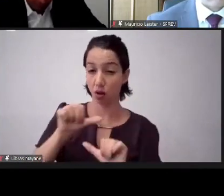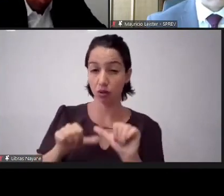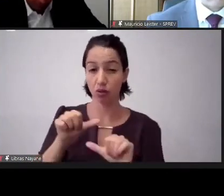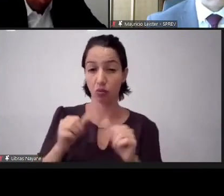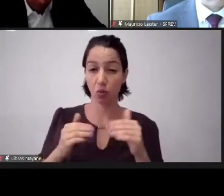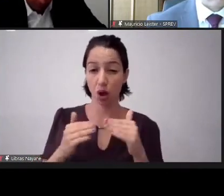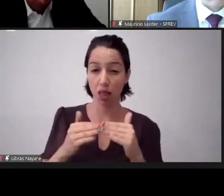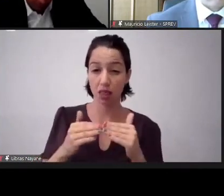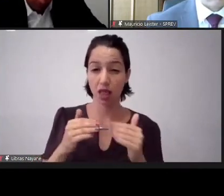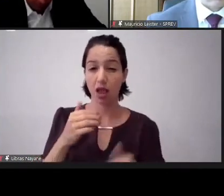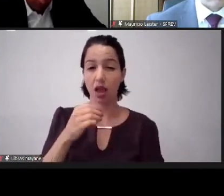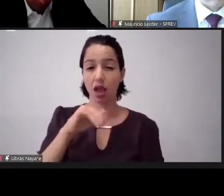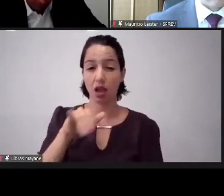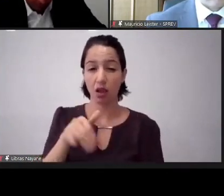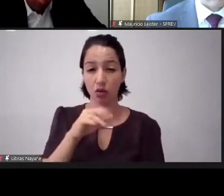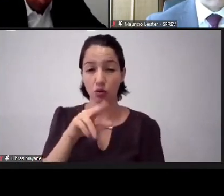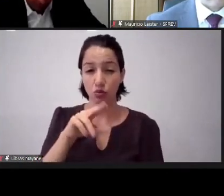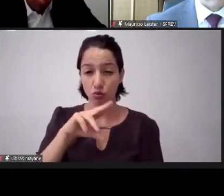of